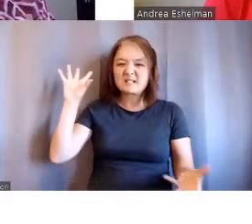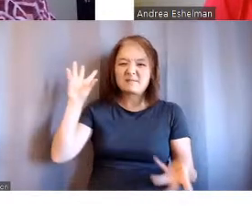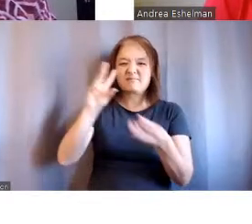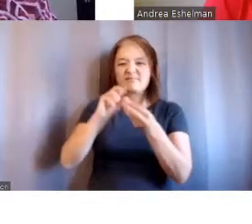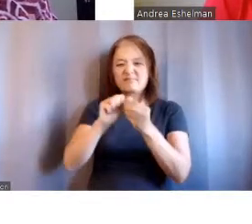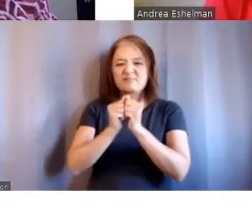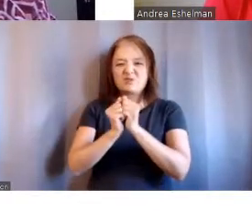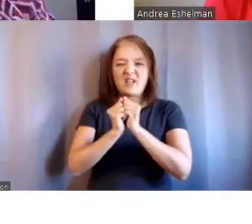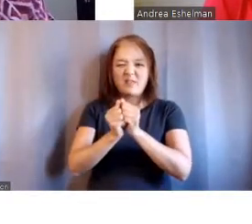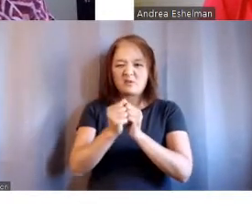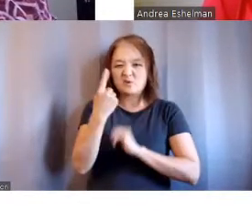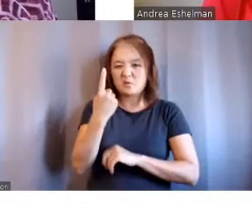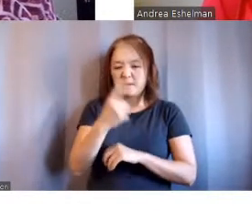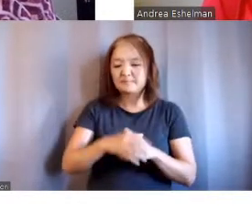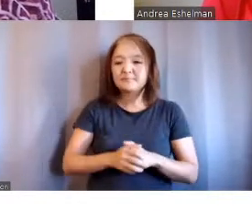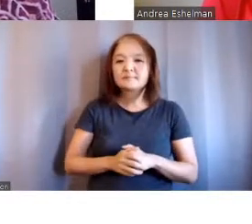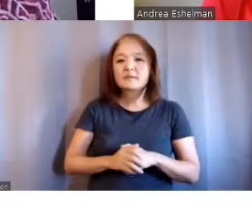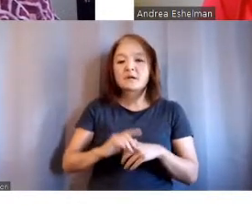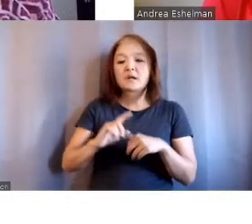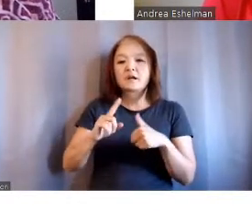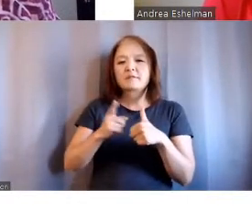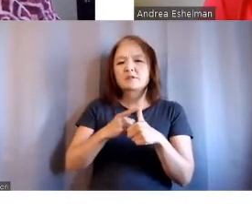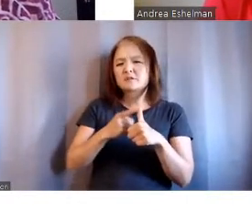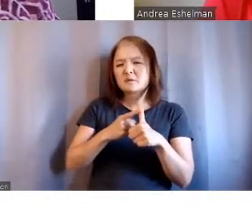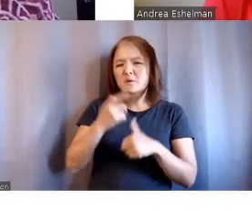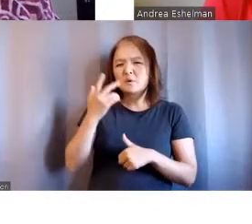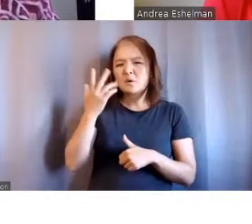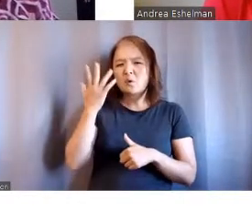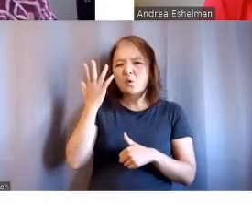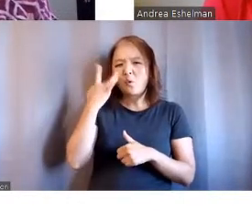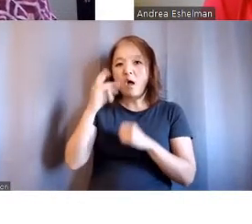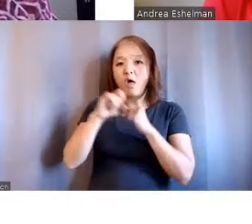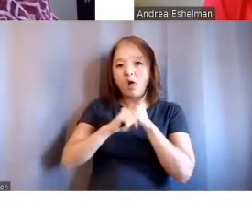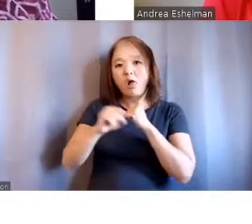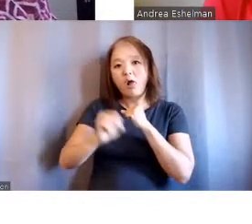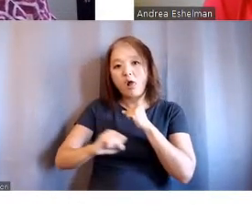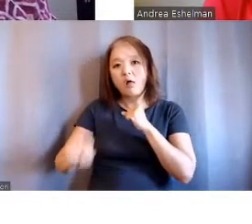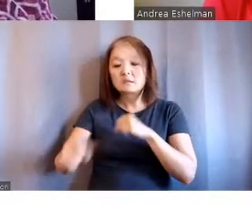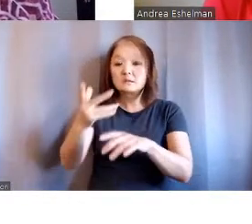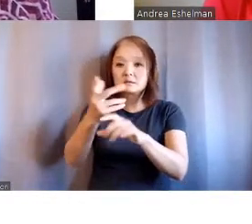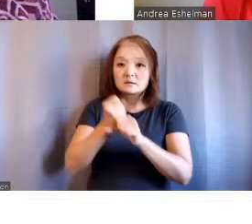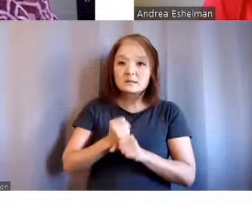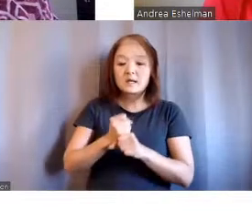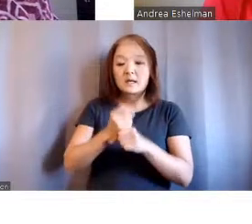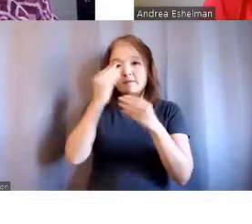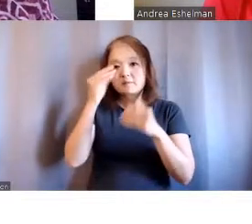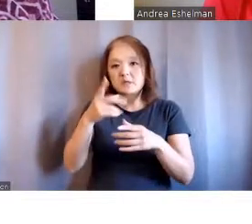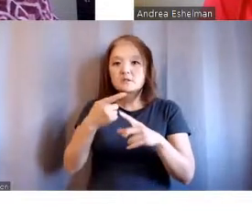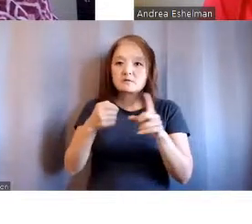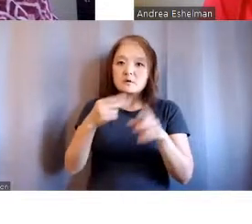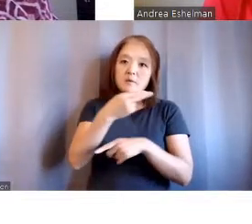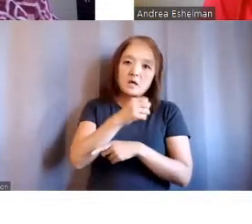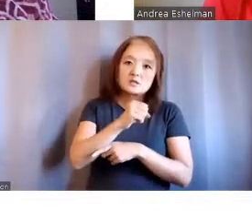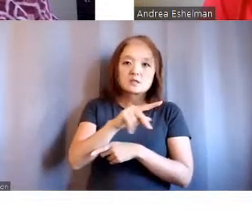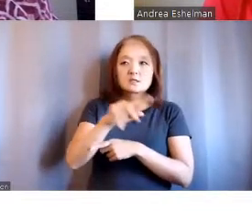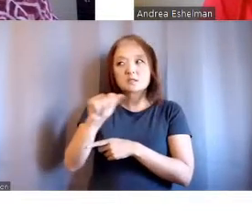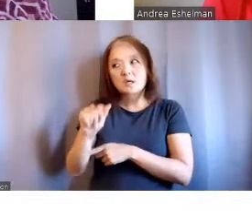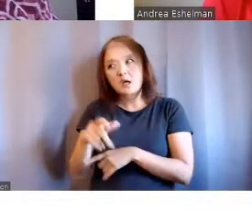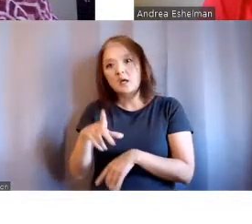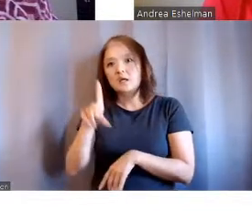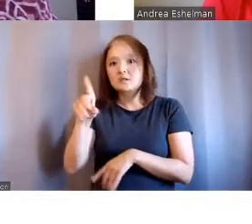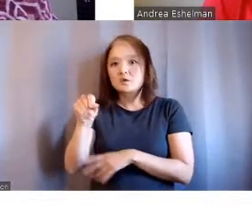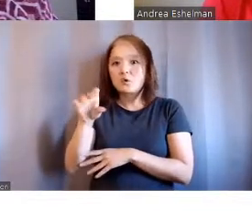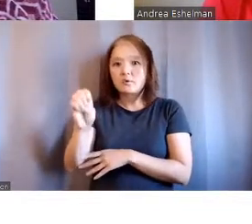Okay. First off, why did it take so long to get information from the DOE and HSTA regarding returning